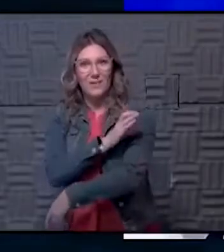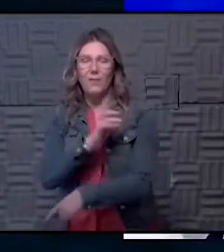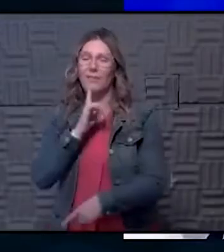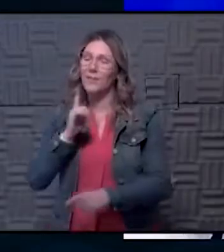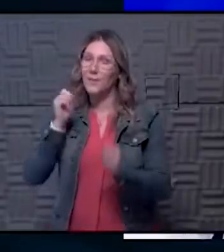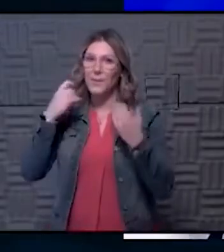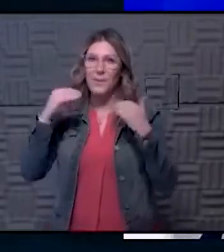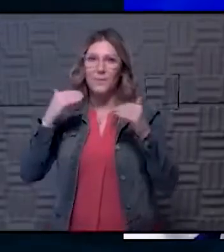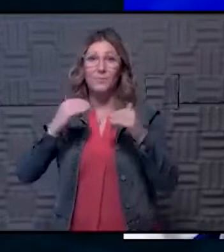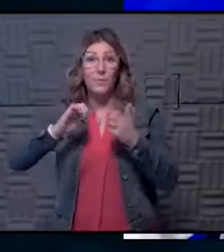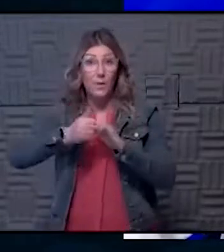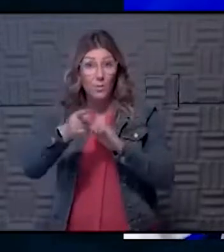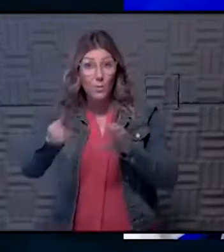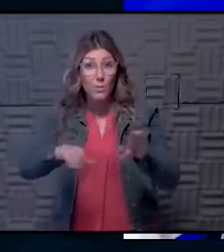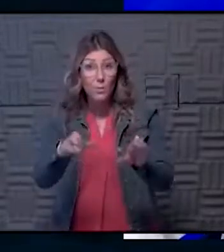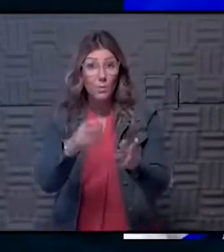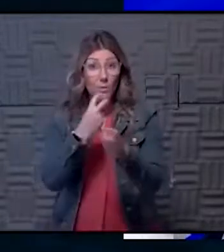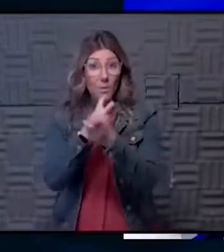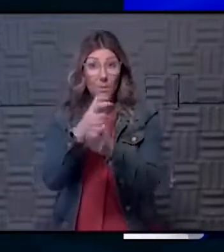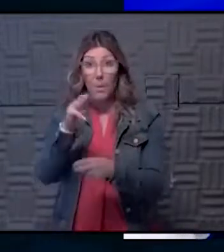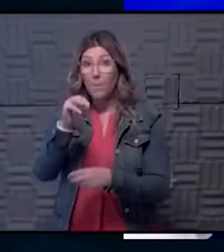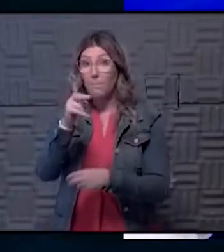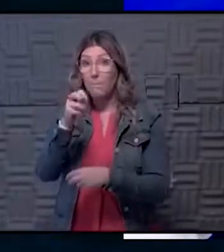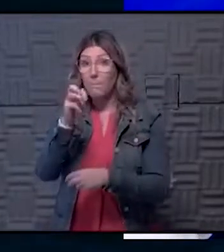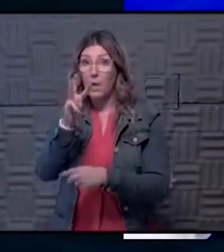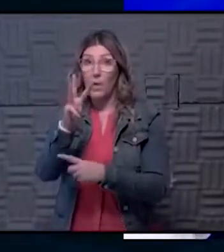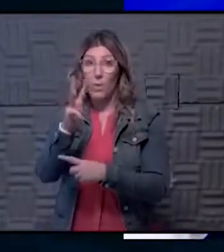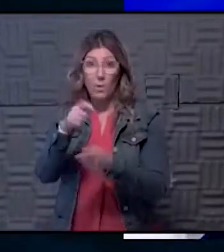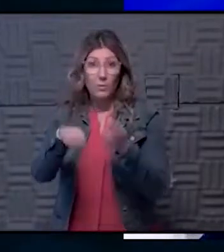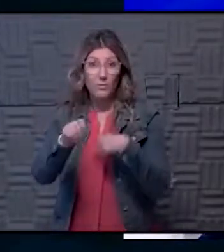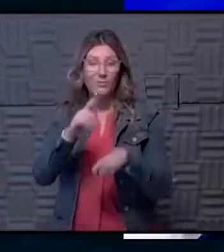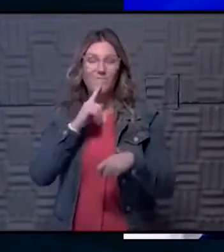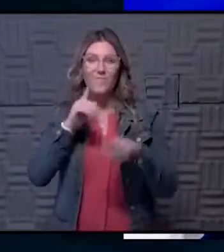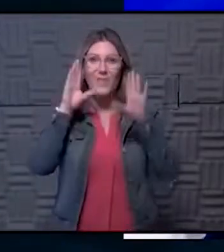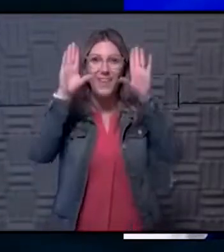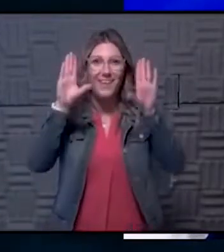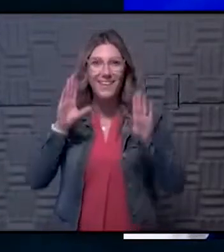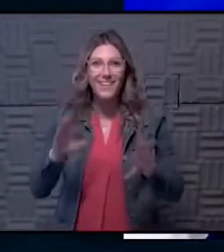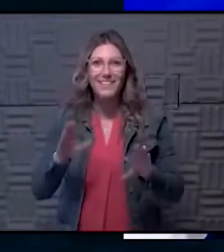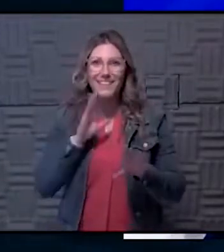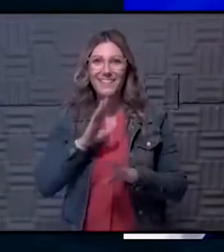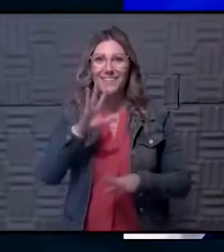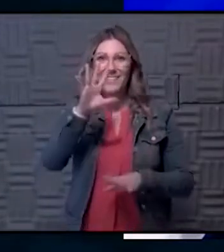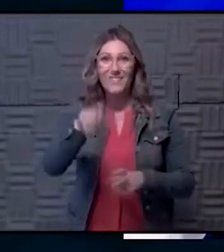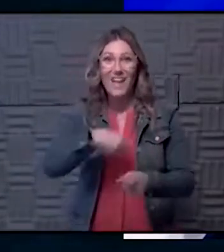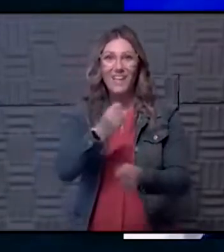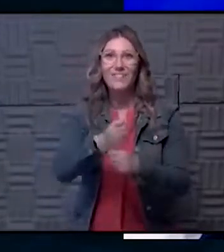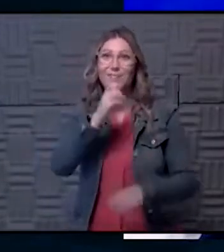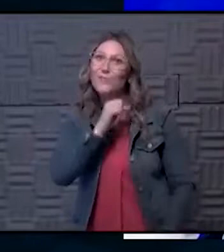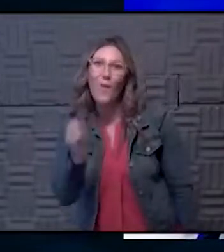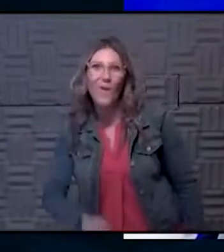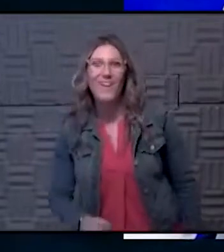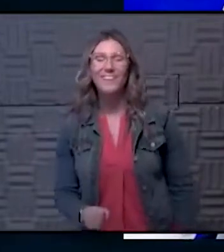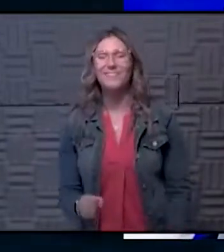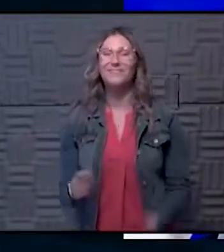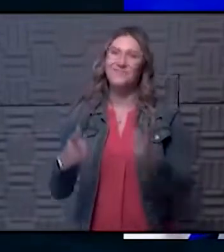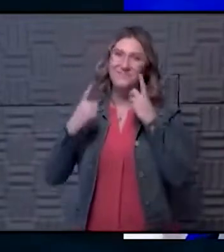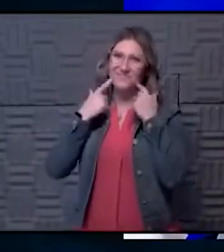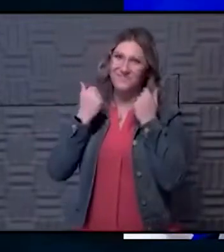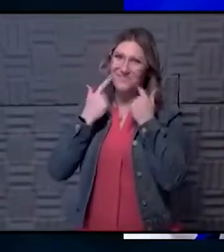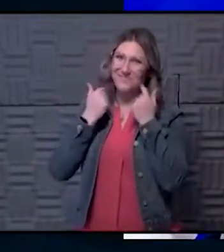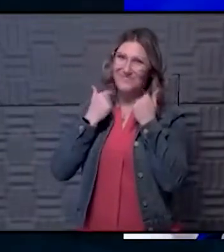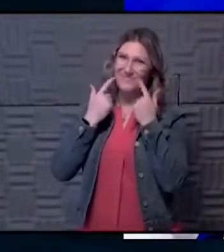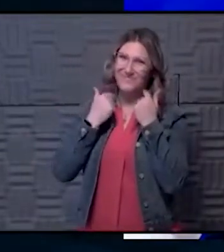tremendous. Yeah. So how are you doing with your bone marrow transplant? Excellent. I'm 5 years old. That's